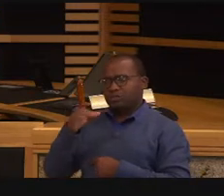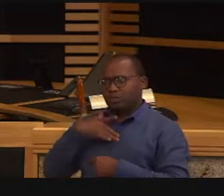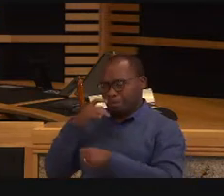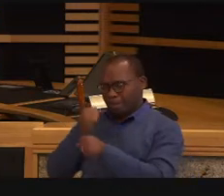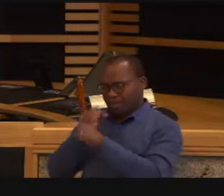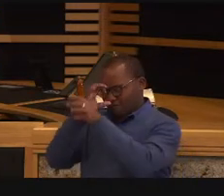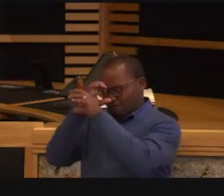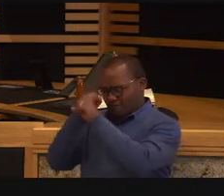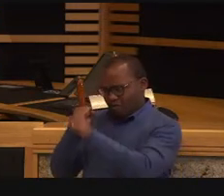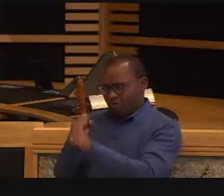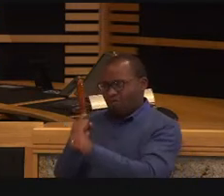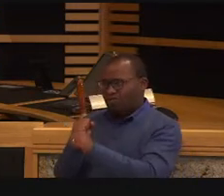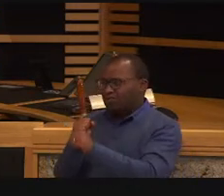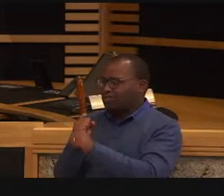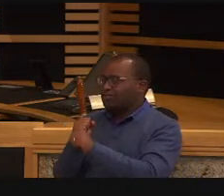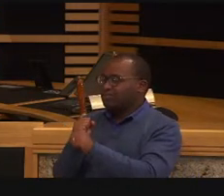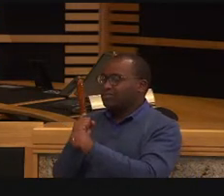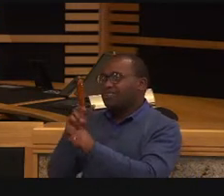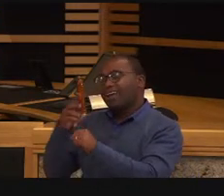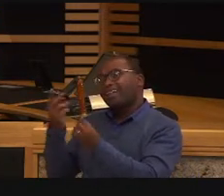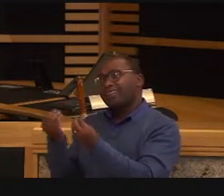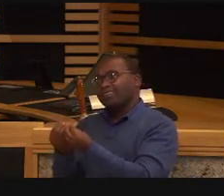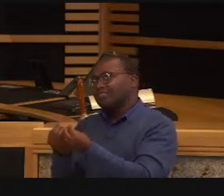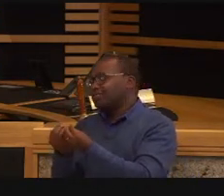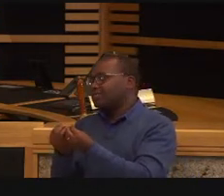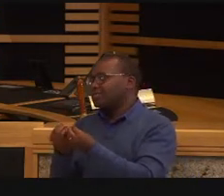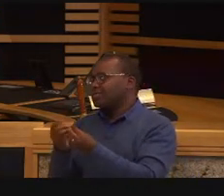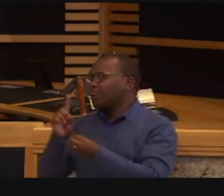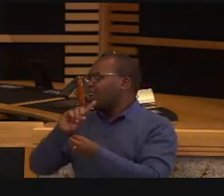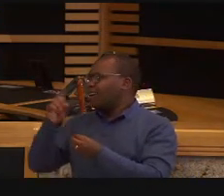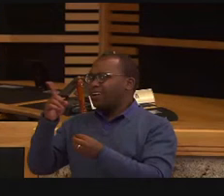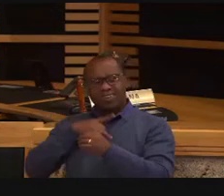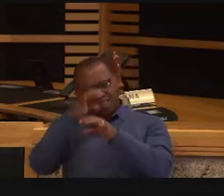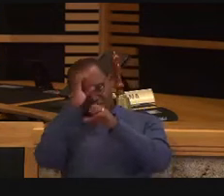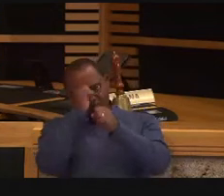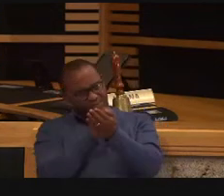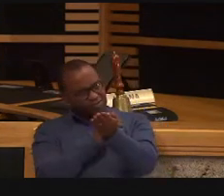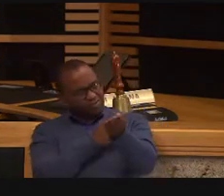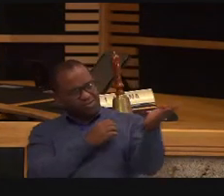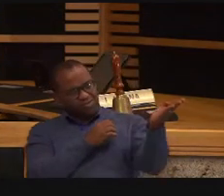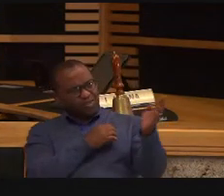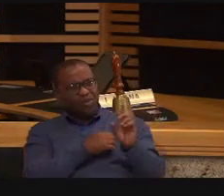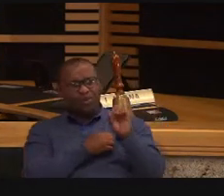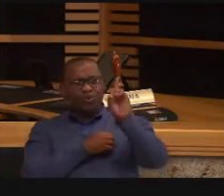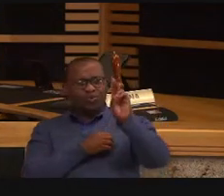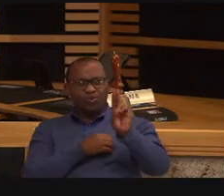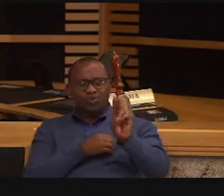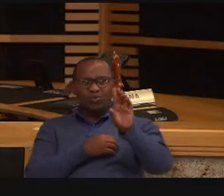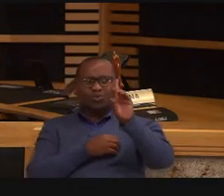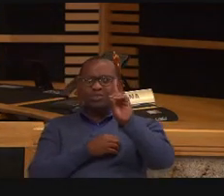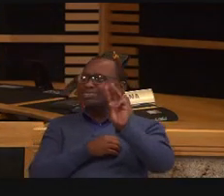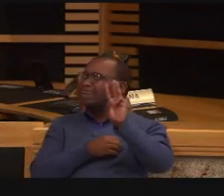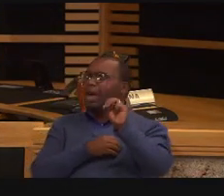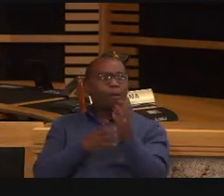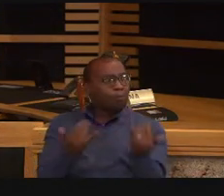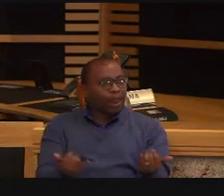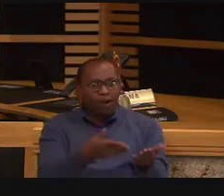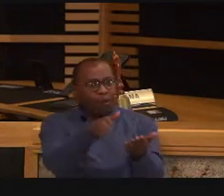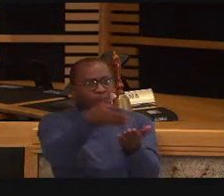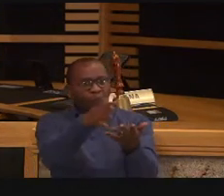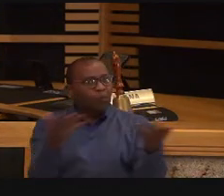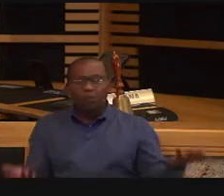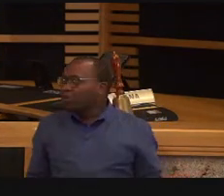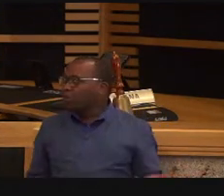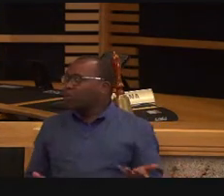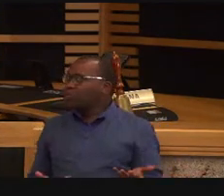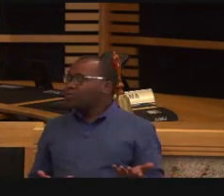this basic concentrator, Kakulu, to or UDM, Abange Koyo Abba. And